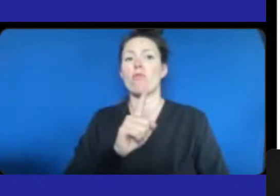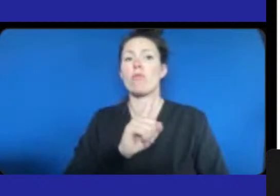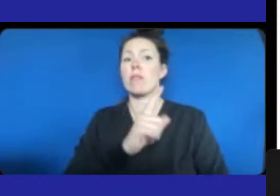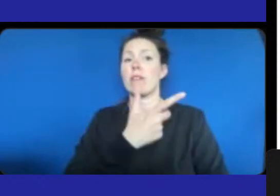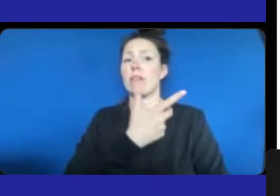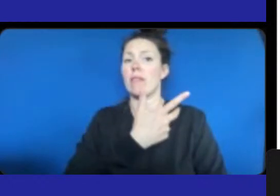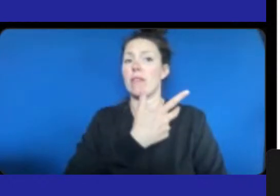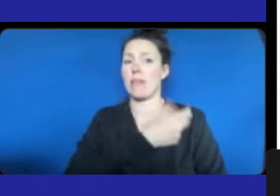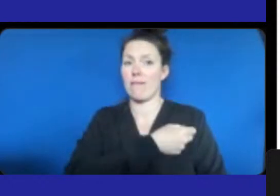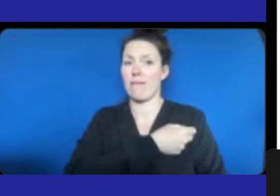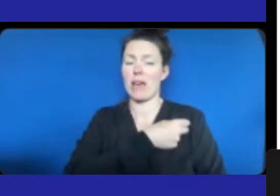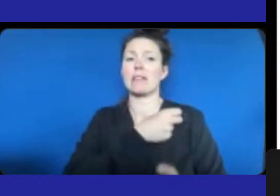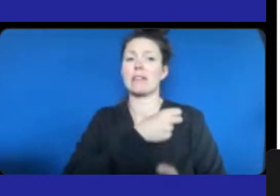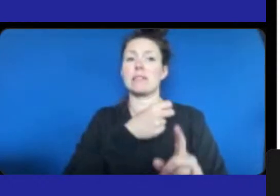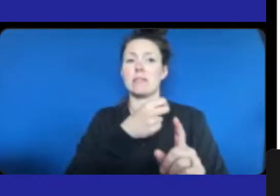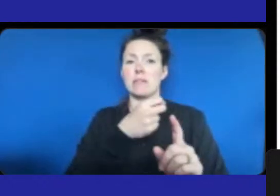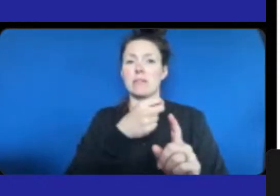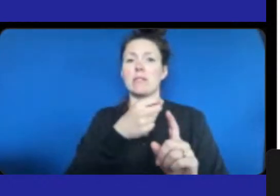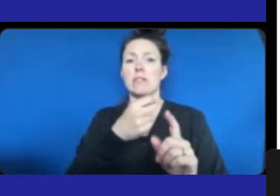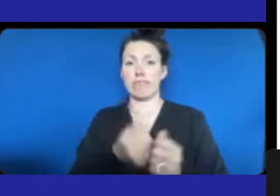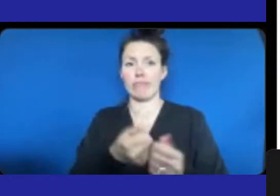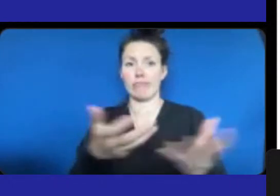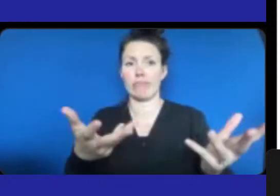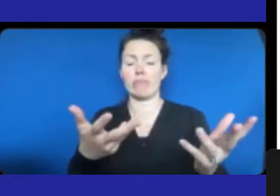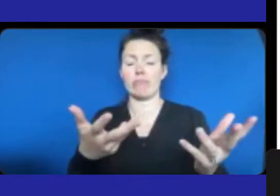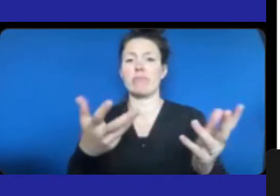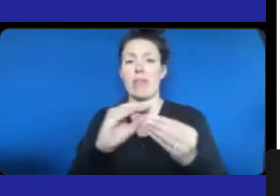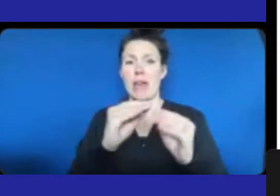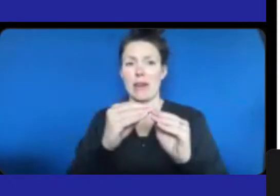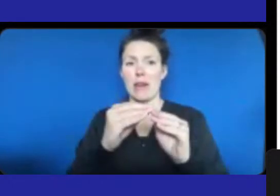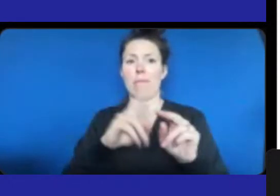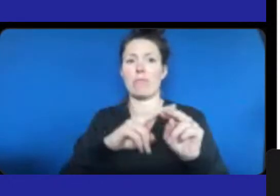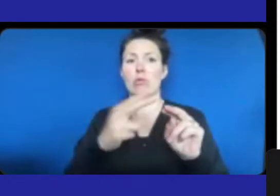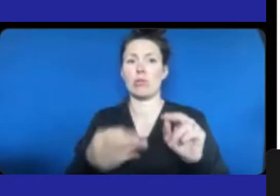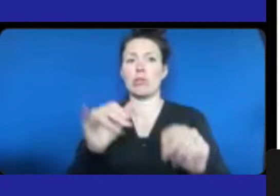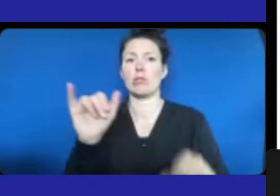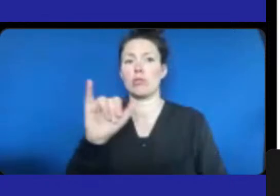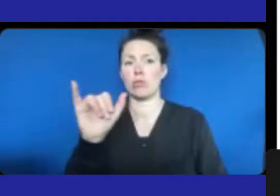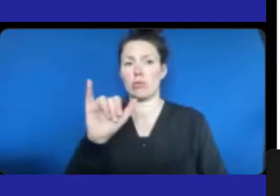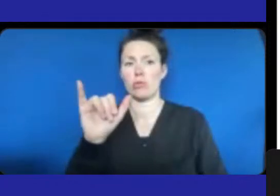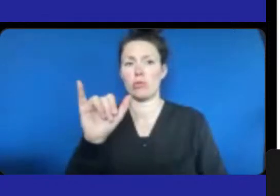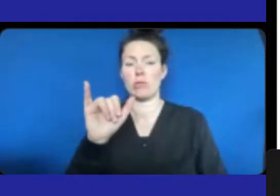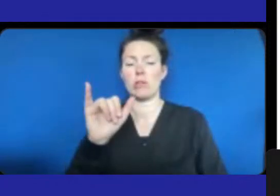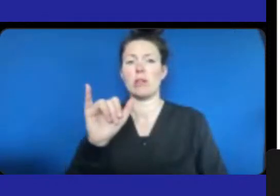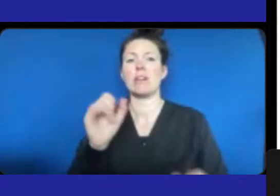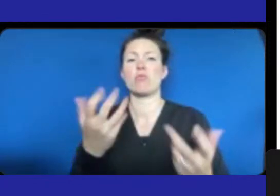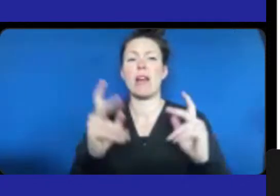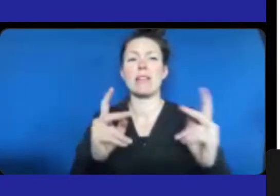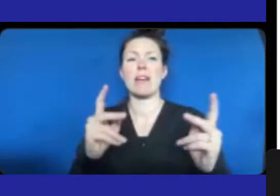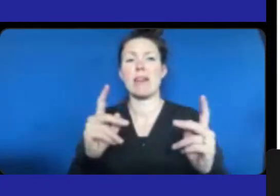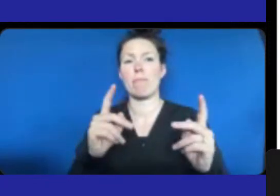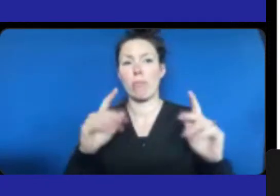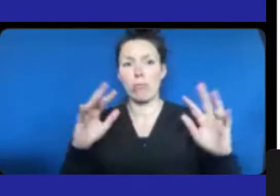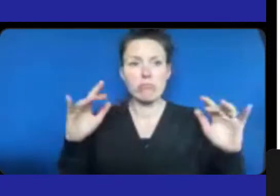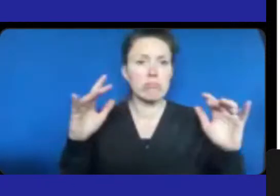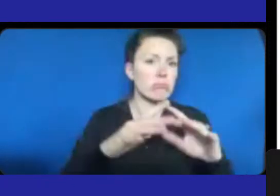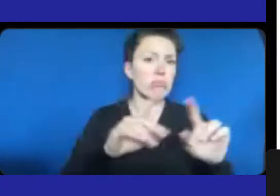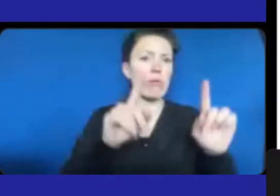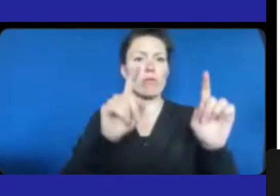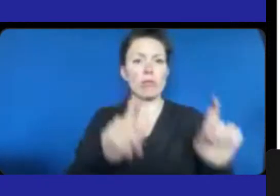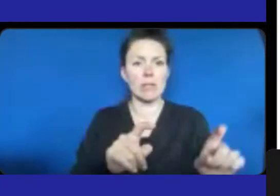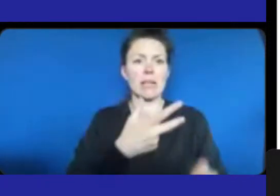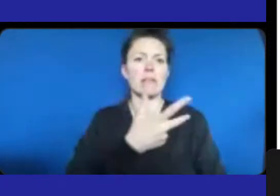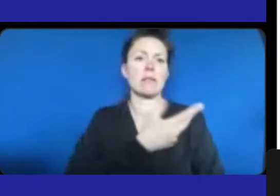dipped quite a bit, in part because there was, as folks will call that rush towards testing and vaccination right